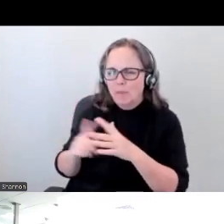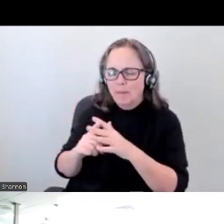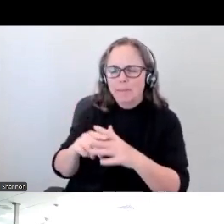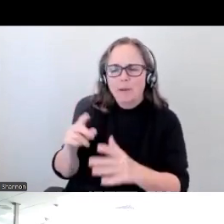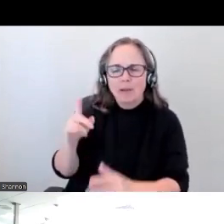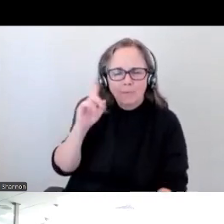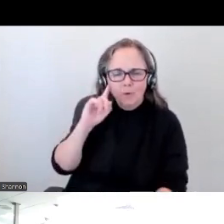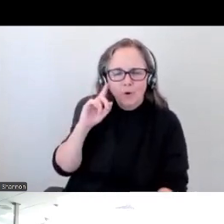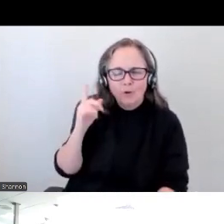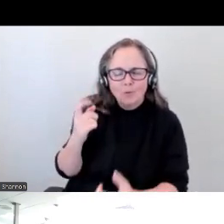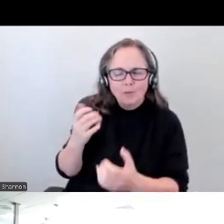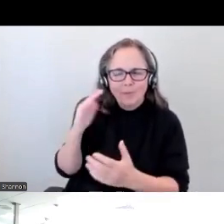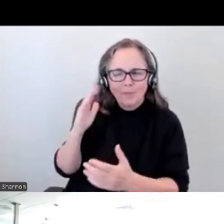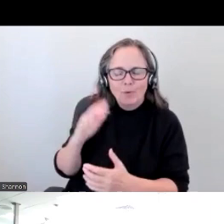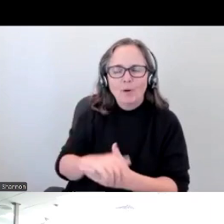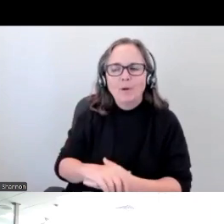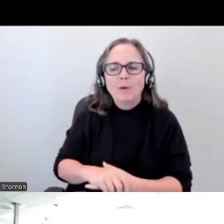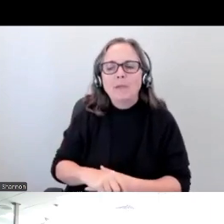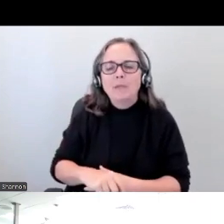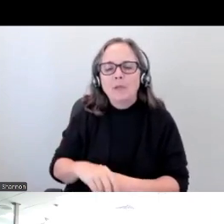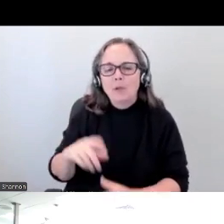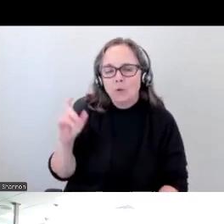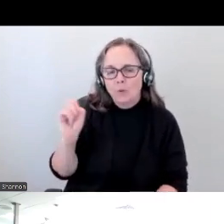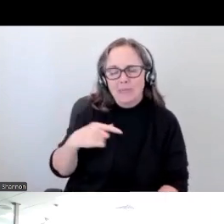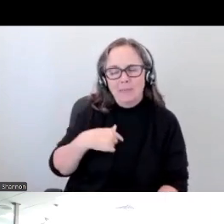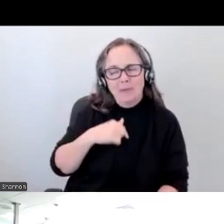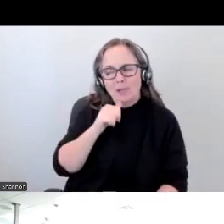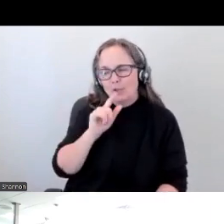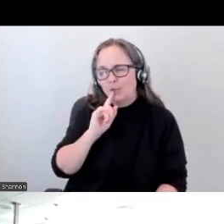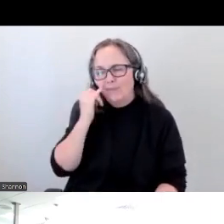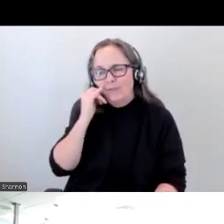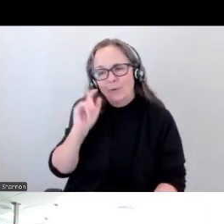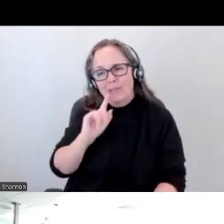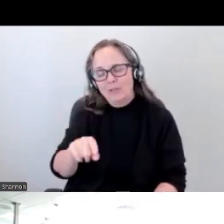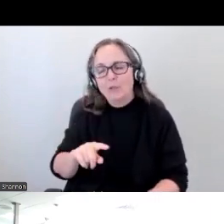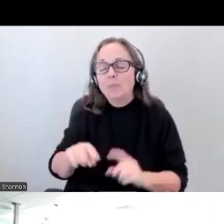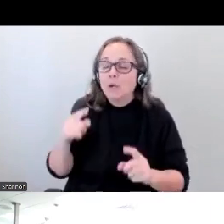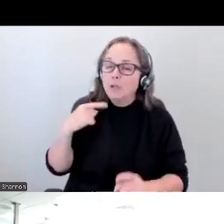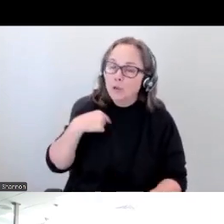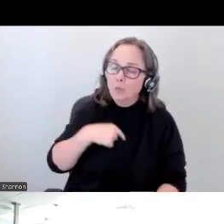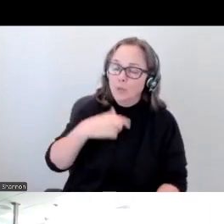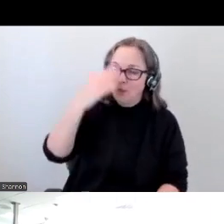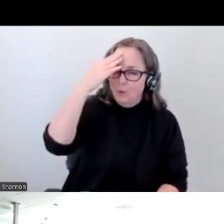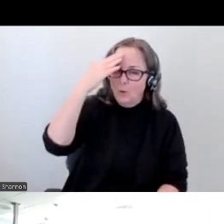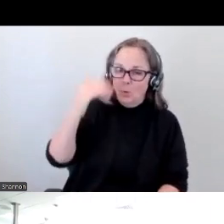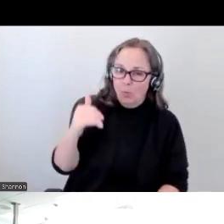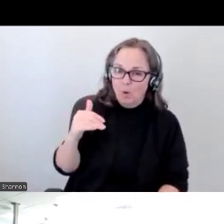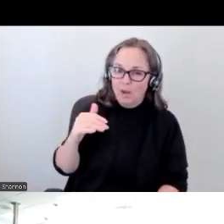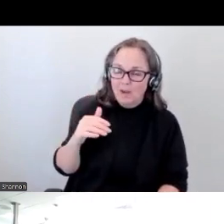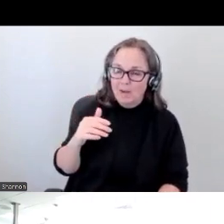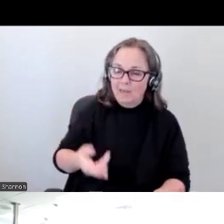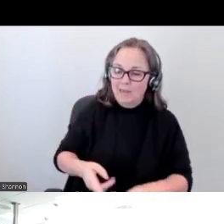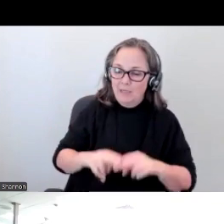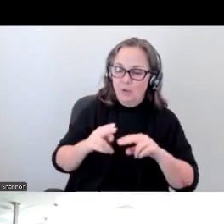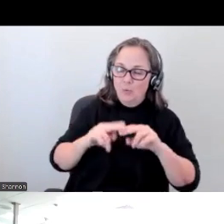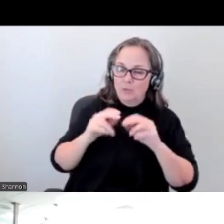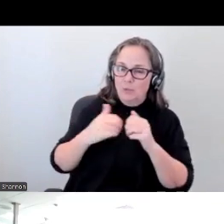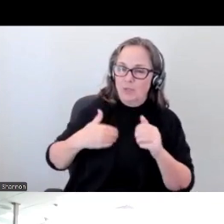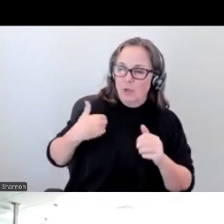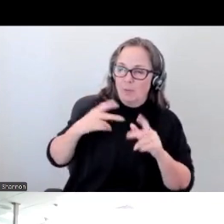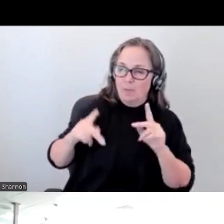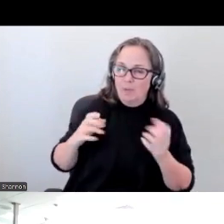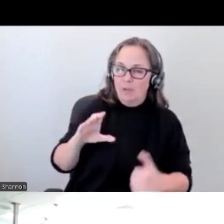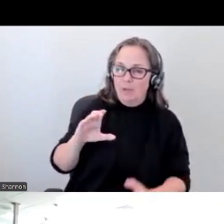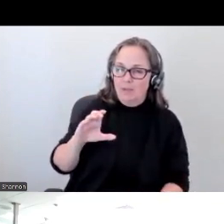times before. So this one, and I'm not sure if you'll be able to answer, but do we know Hmm. why the cases are rising in younger adults